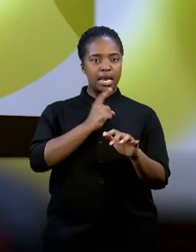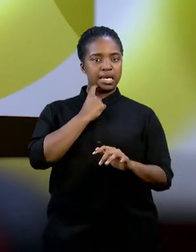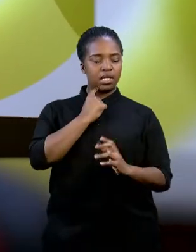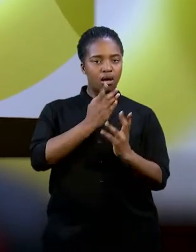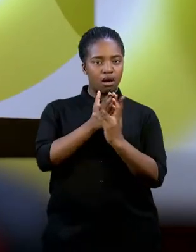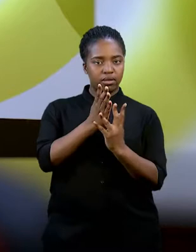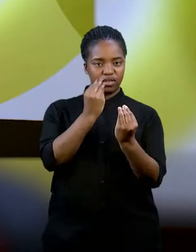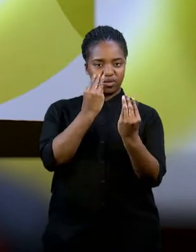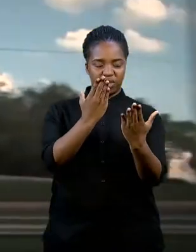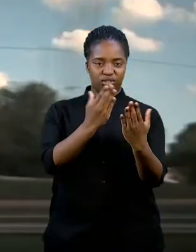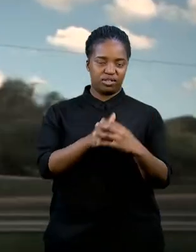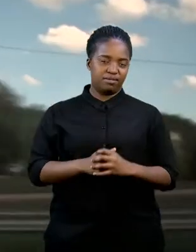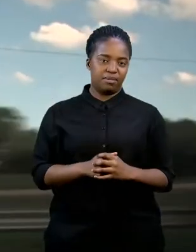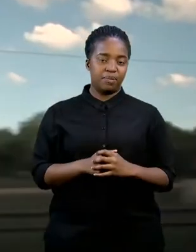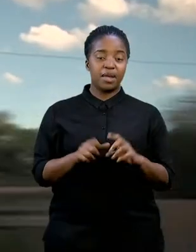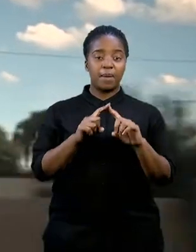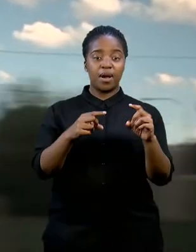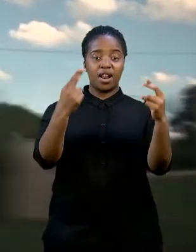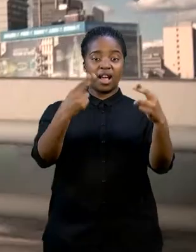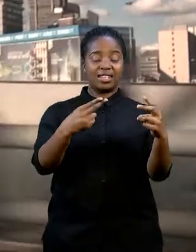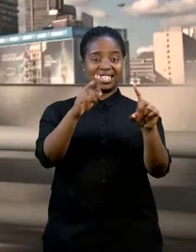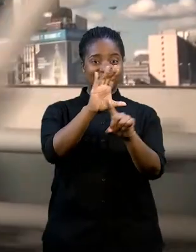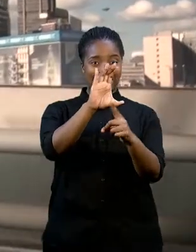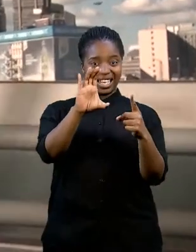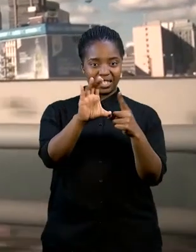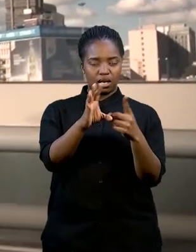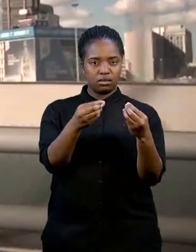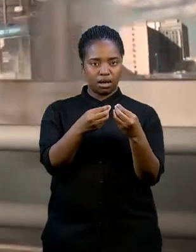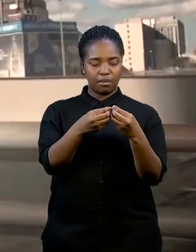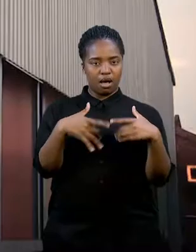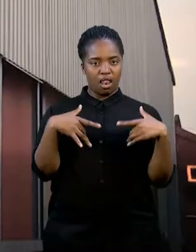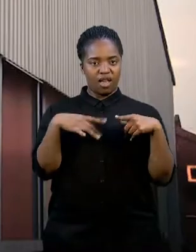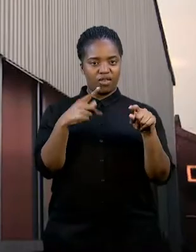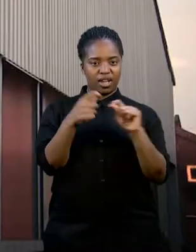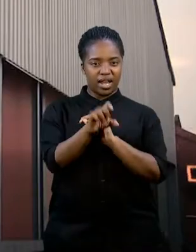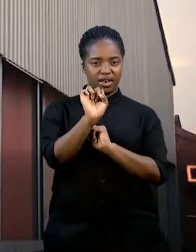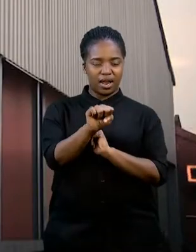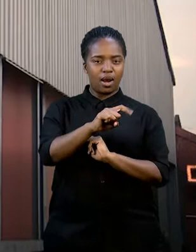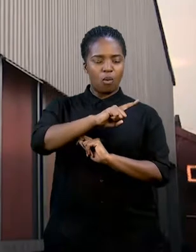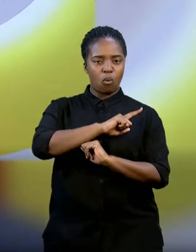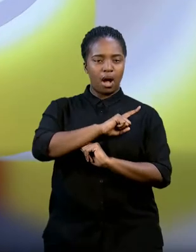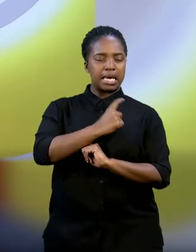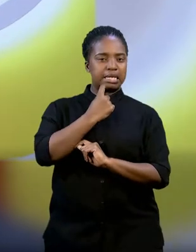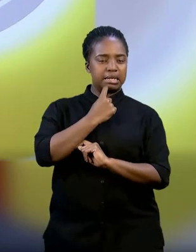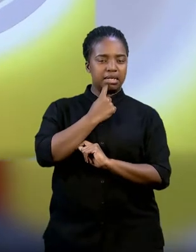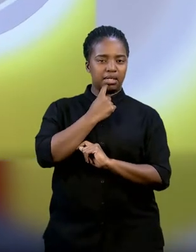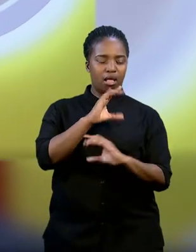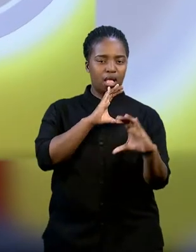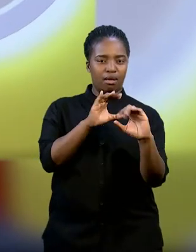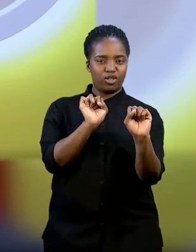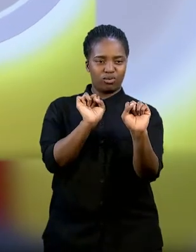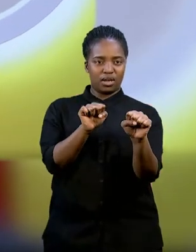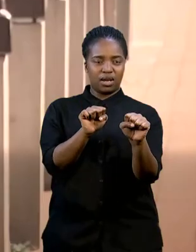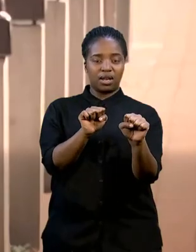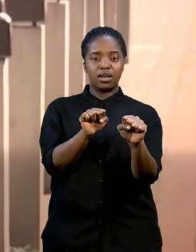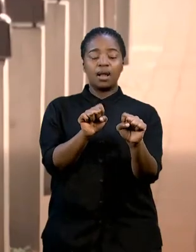tshwaneng ka tsela e tibileng. Hobane arts and culture e ntlafatsa maphelo a rona, e susumetsa phisano ya maikutlo,